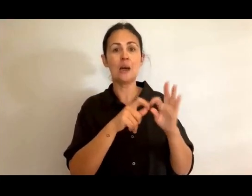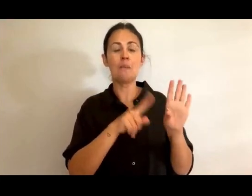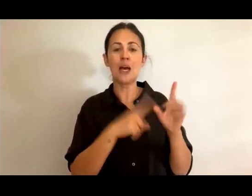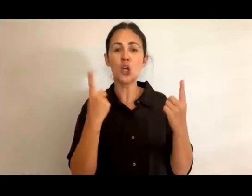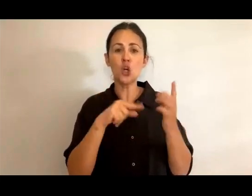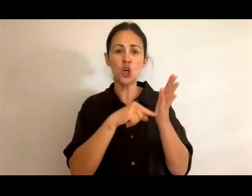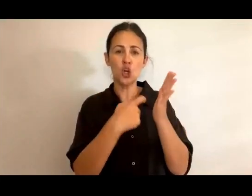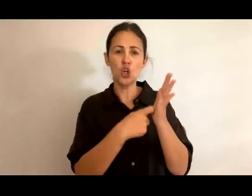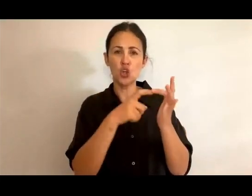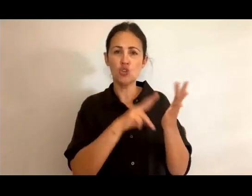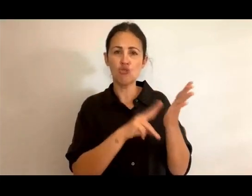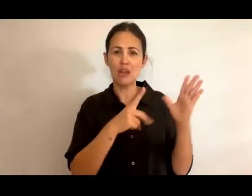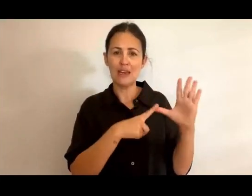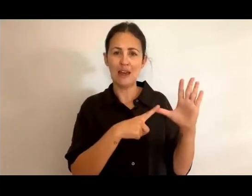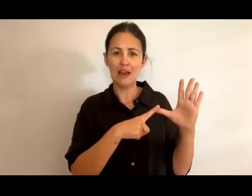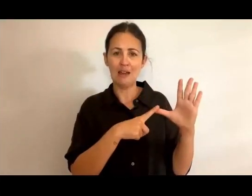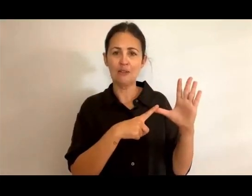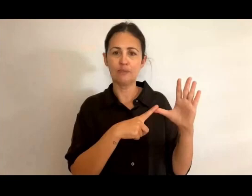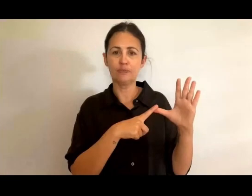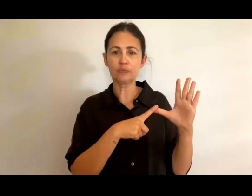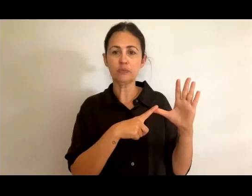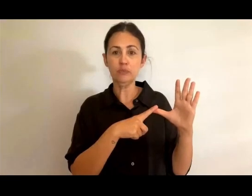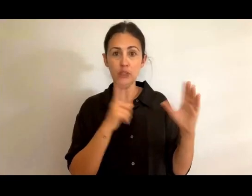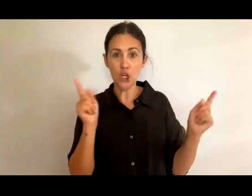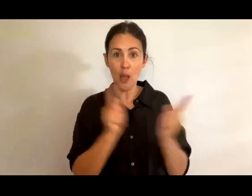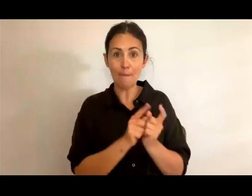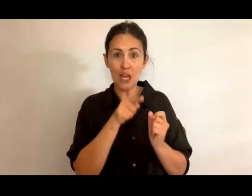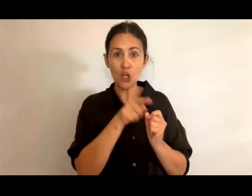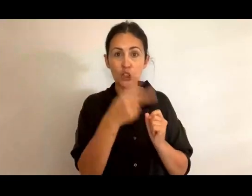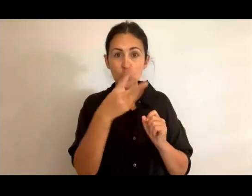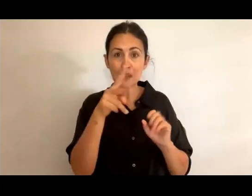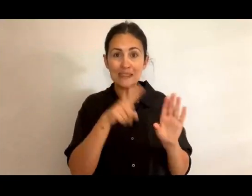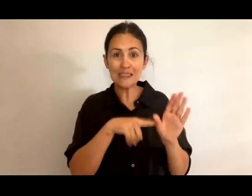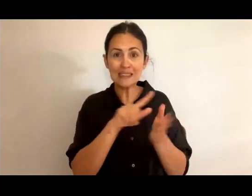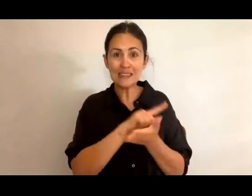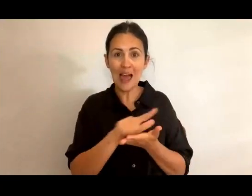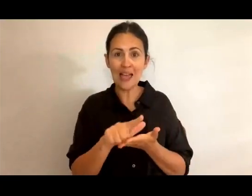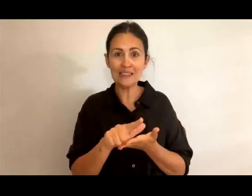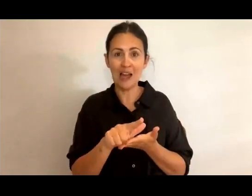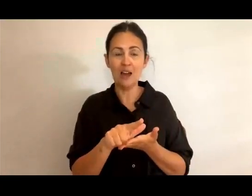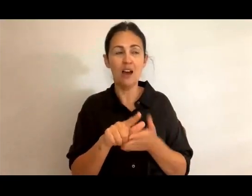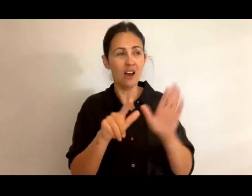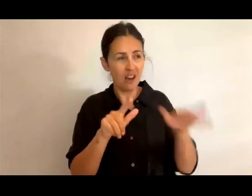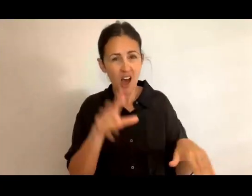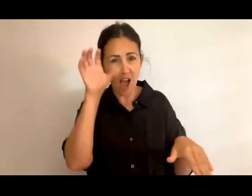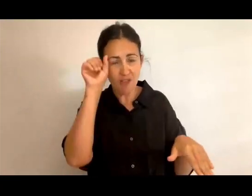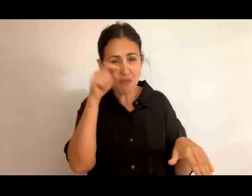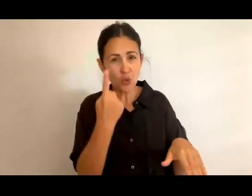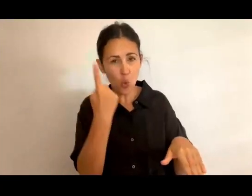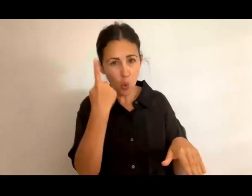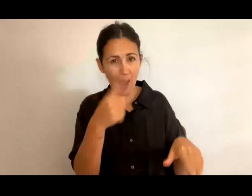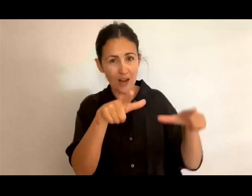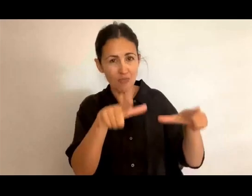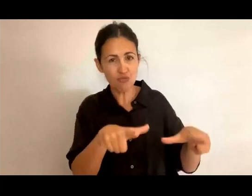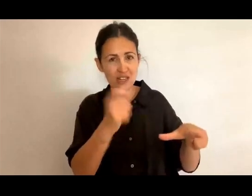that etching plate, and it made a nice connection with Trina. Through printmaking, it's put me in a great position where I've